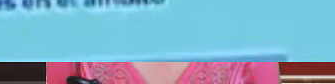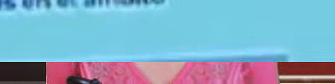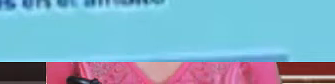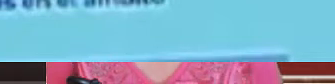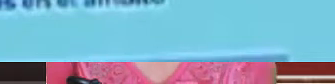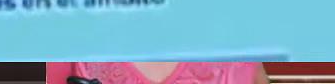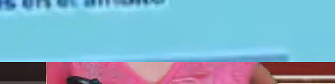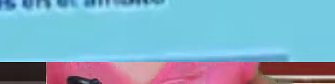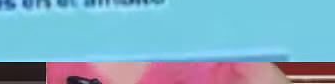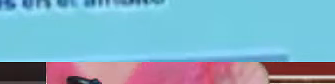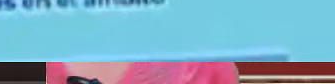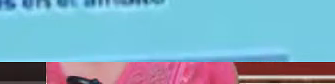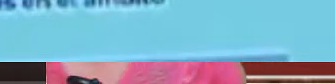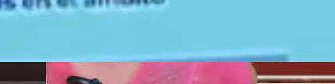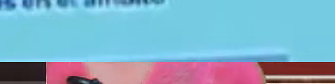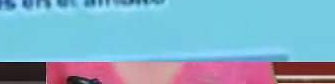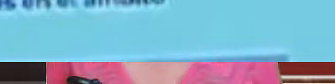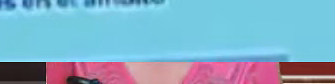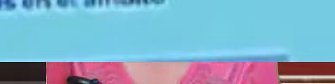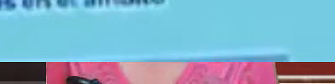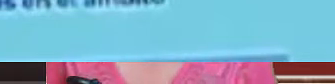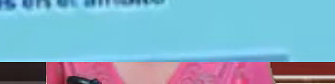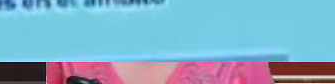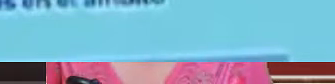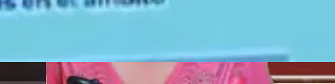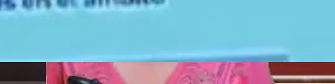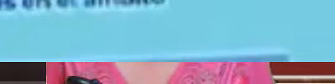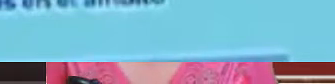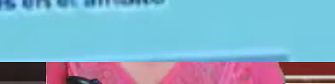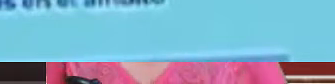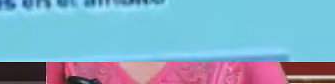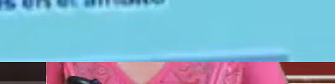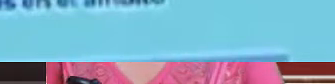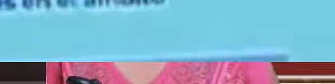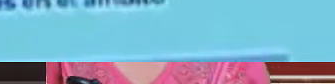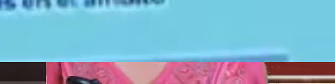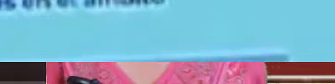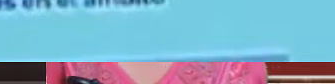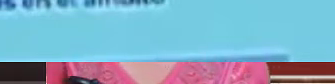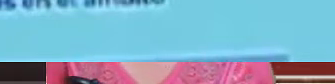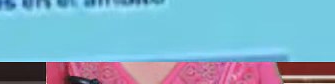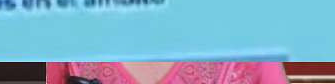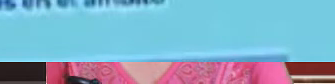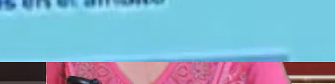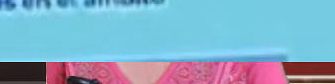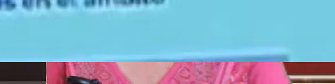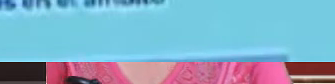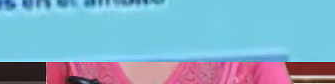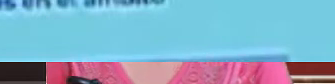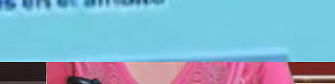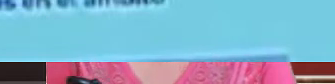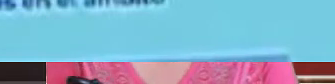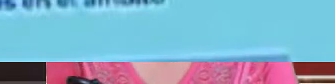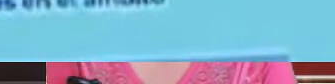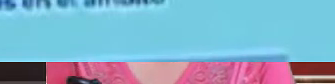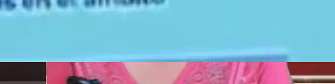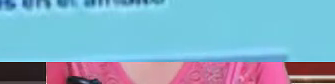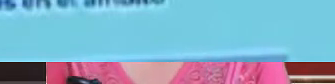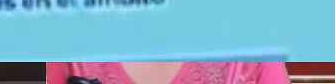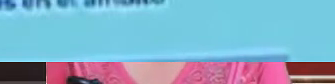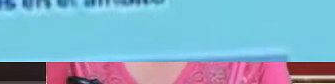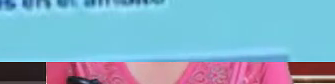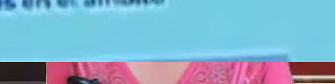through. So you guys that you're doing corrupt acts, you better stop, because someone is going to tell on you now.